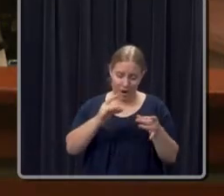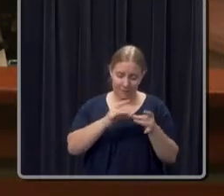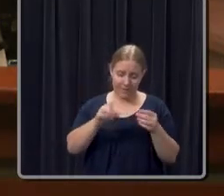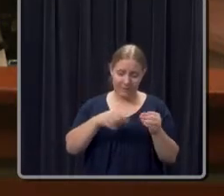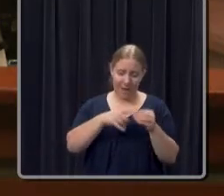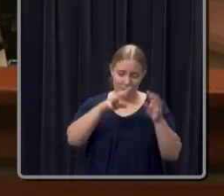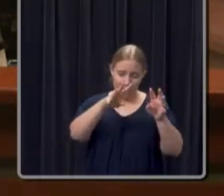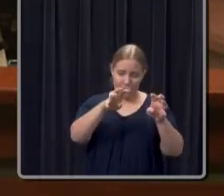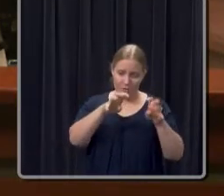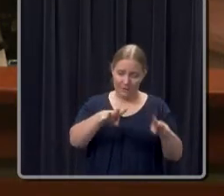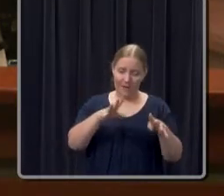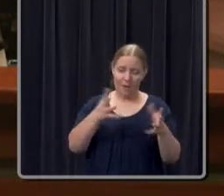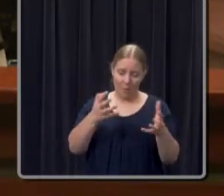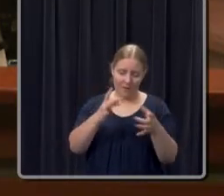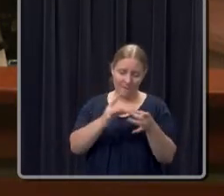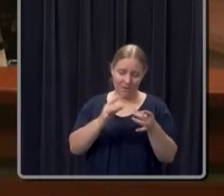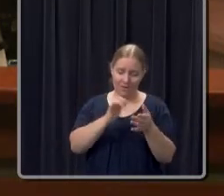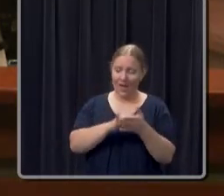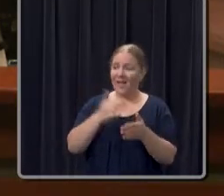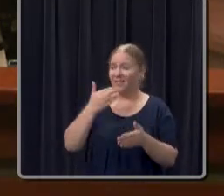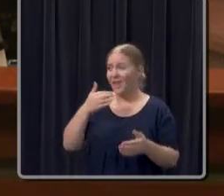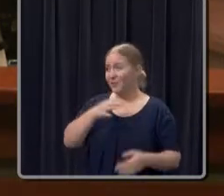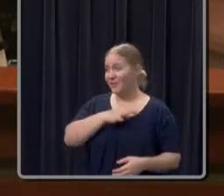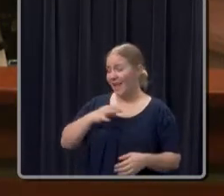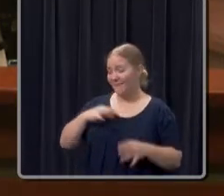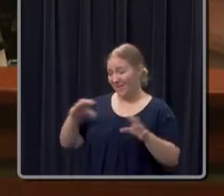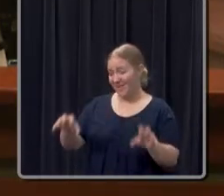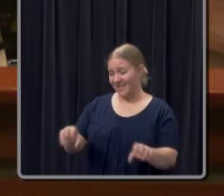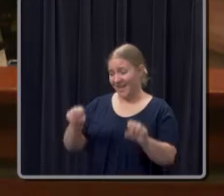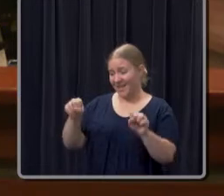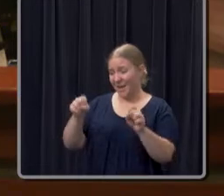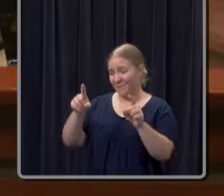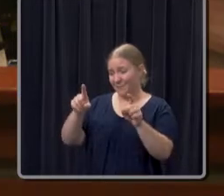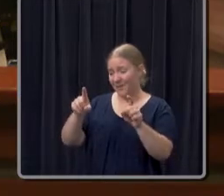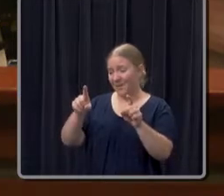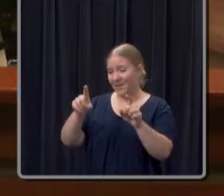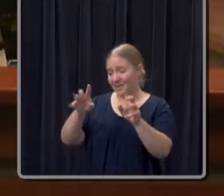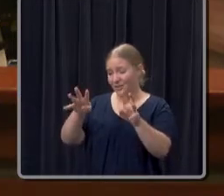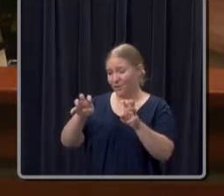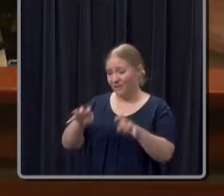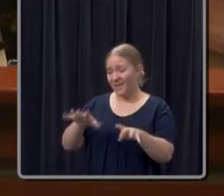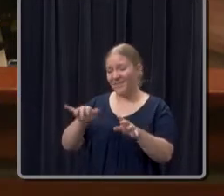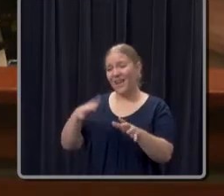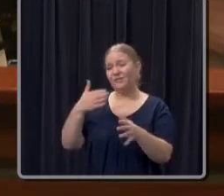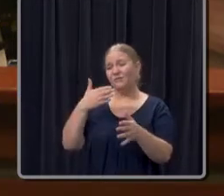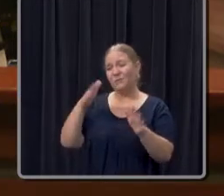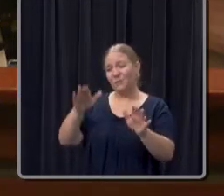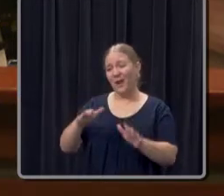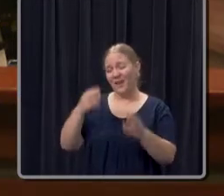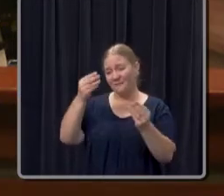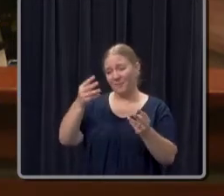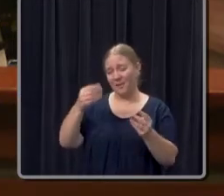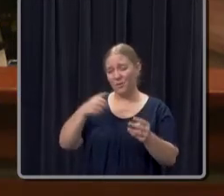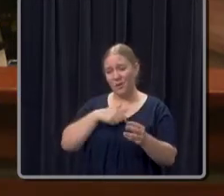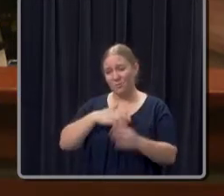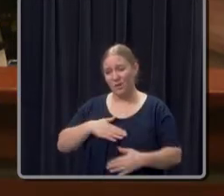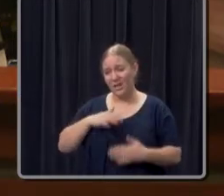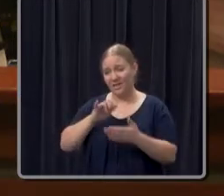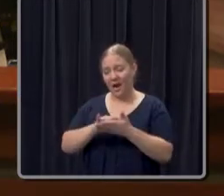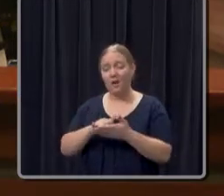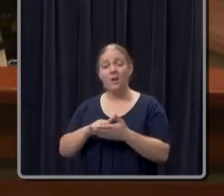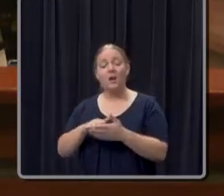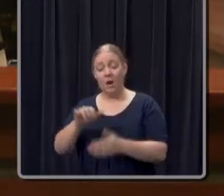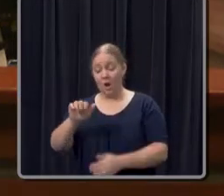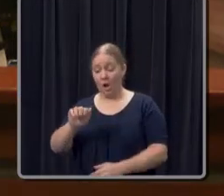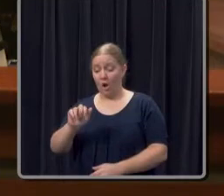the survey. I was going to mention that. Thank you to the staff members that have taken time to take that. That is great information for us, and we appreciate that.